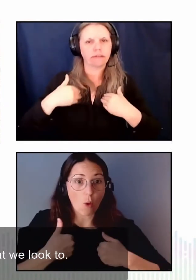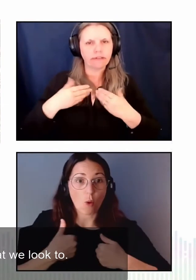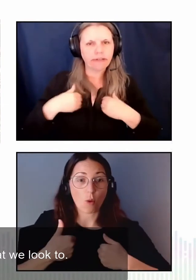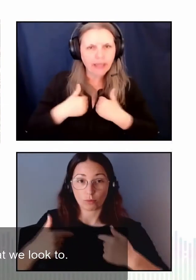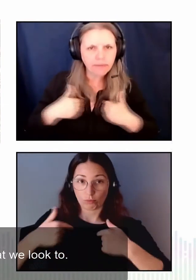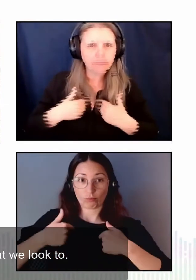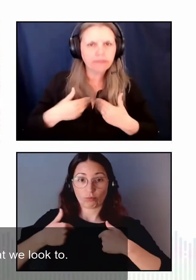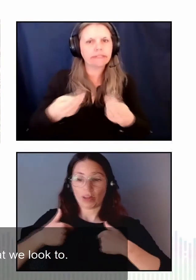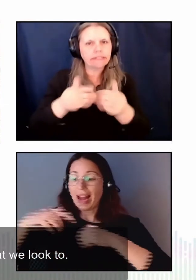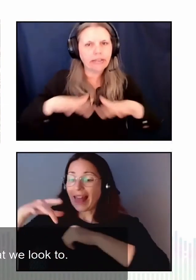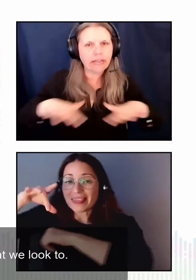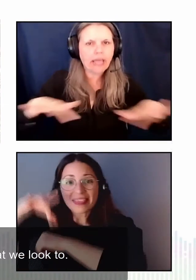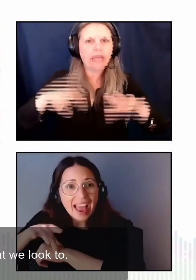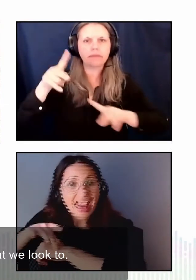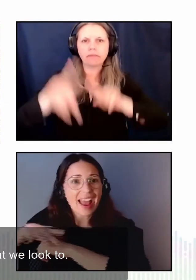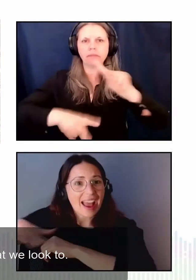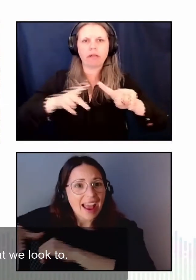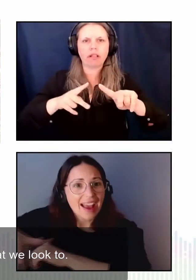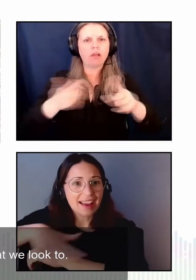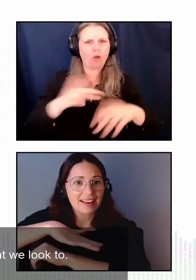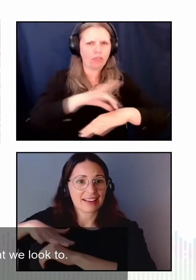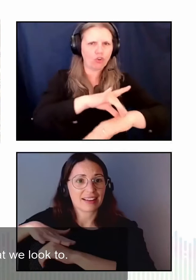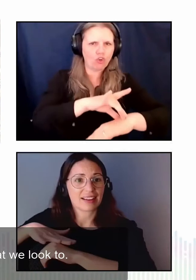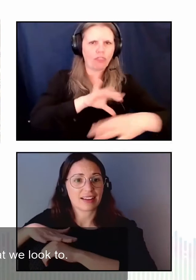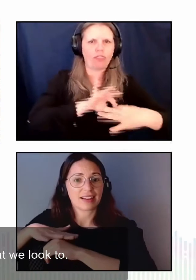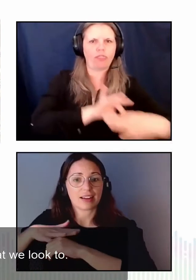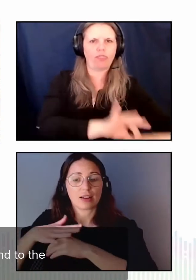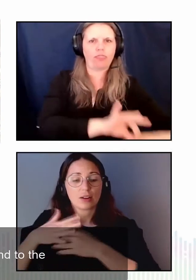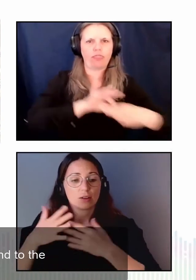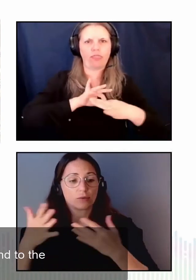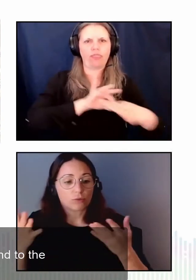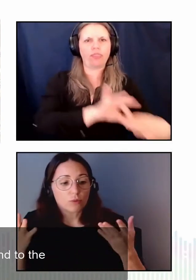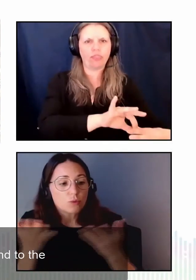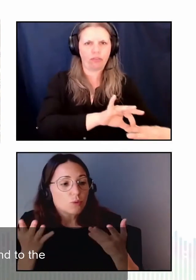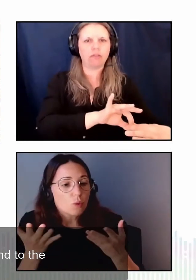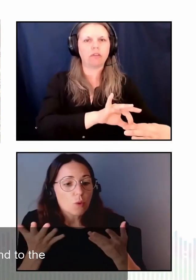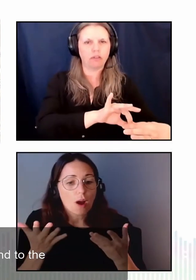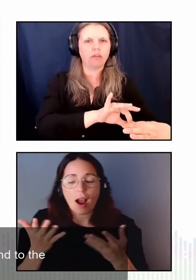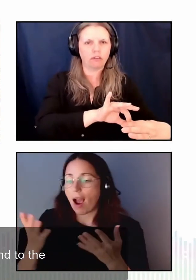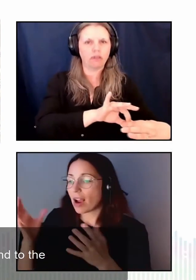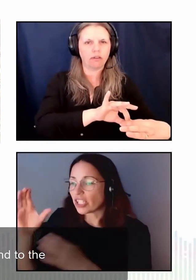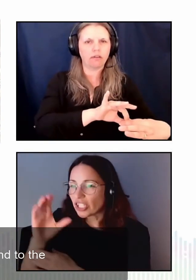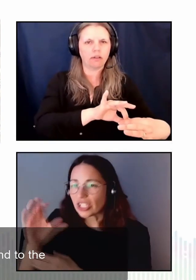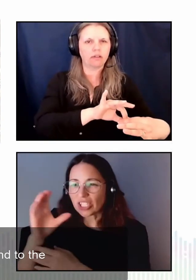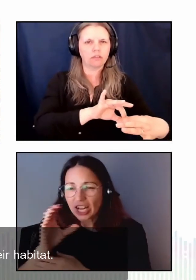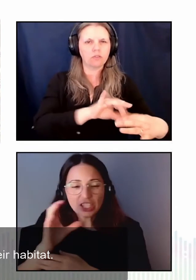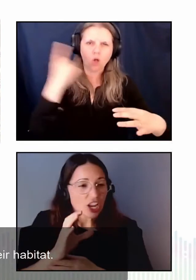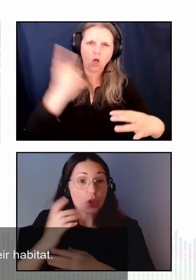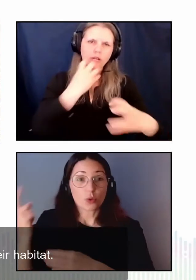and wherever we are. That's what we look to. We look to the earth, to the people, and to the